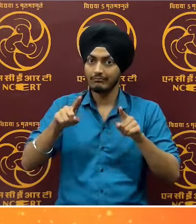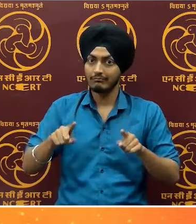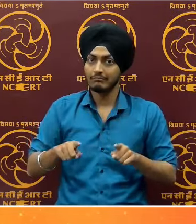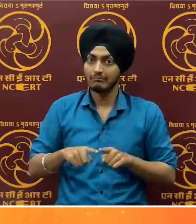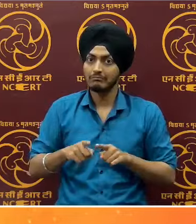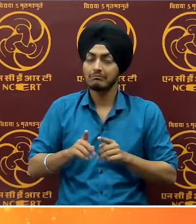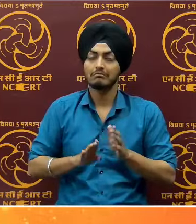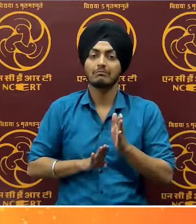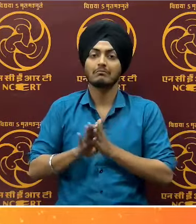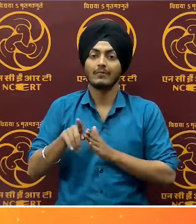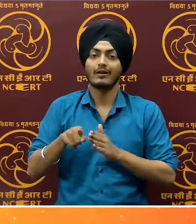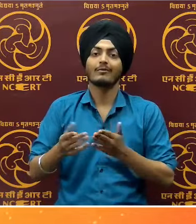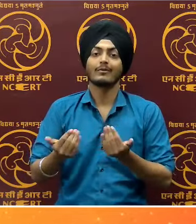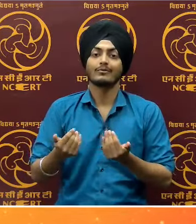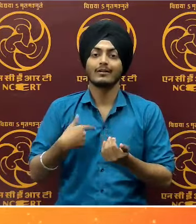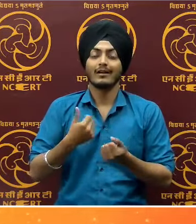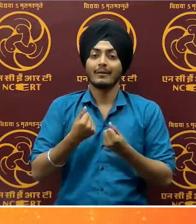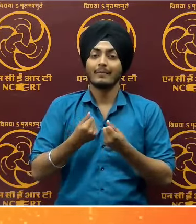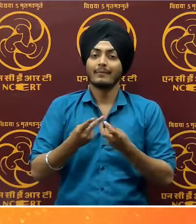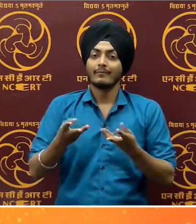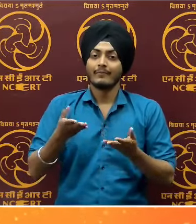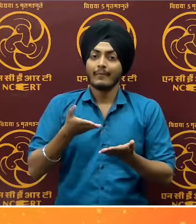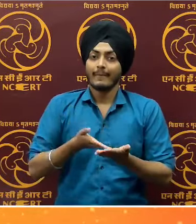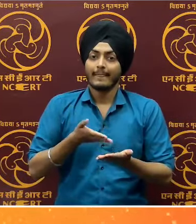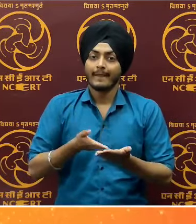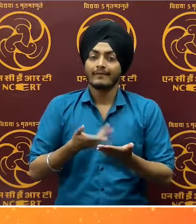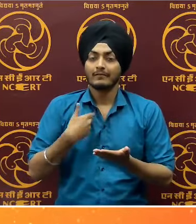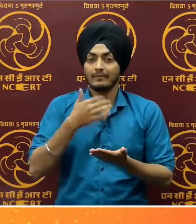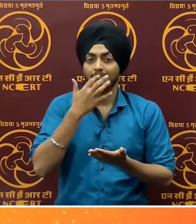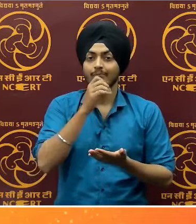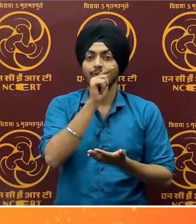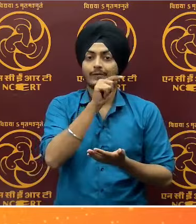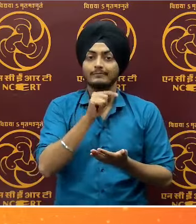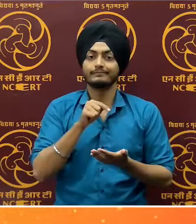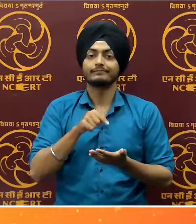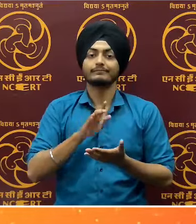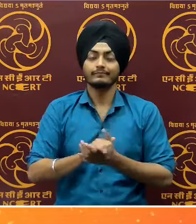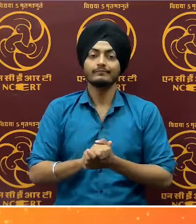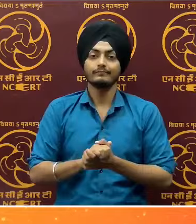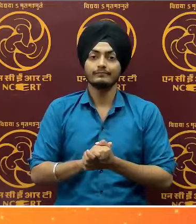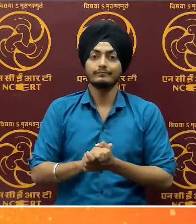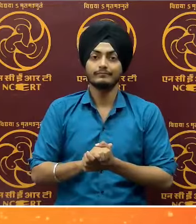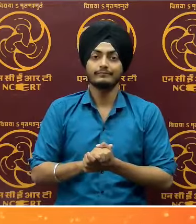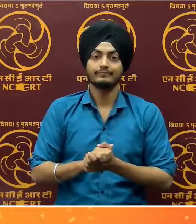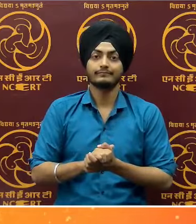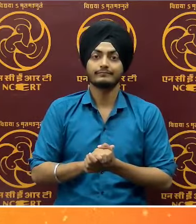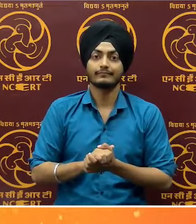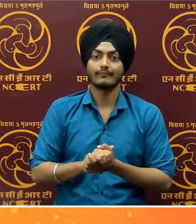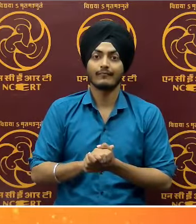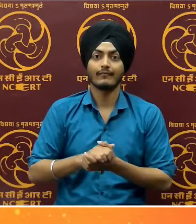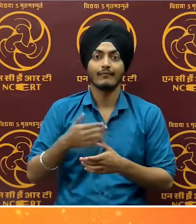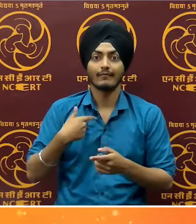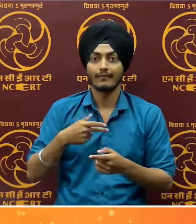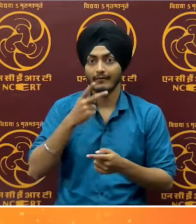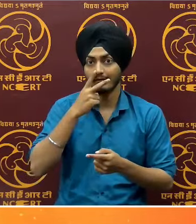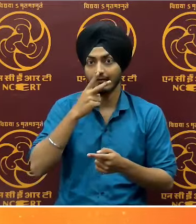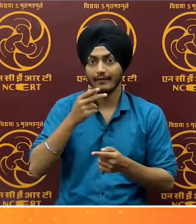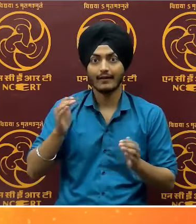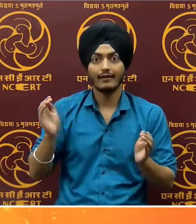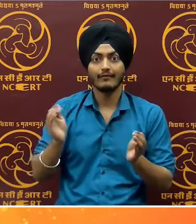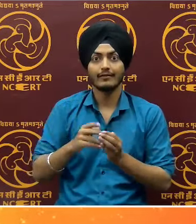on crop. So these are the some features which we. So the village of Palampur